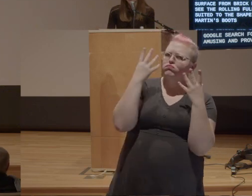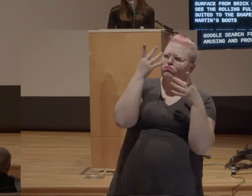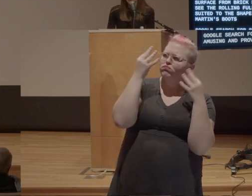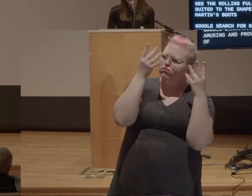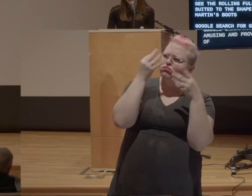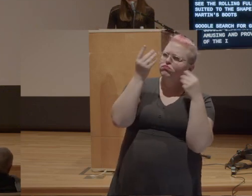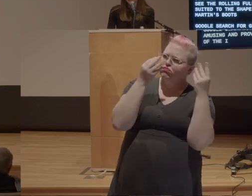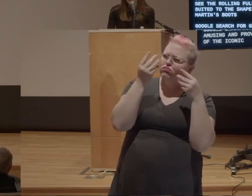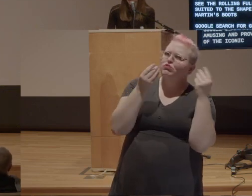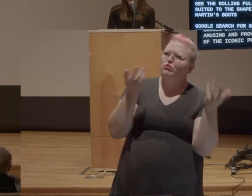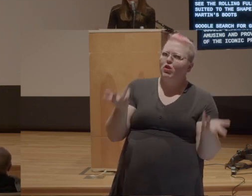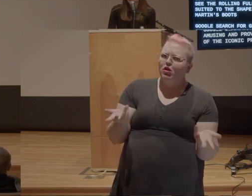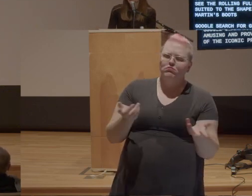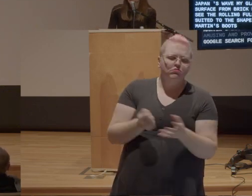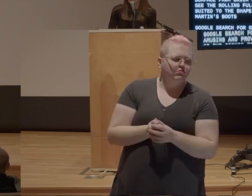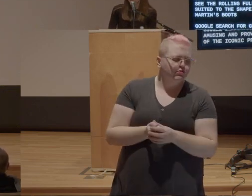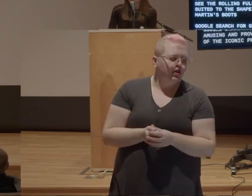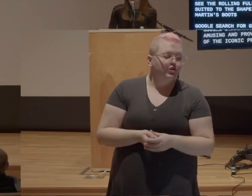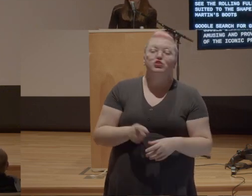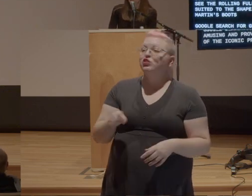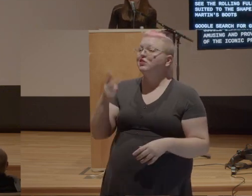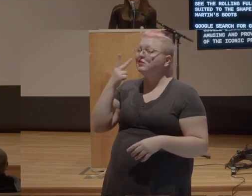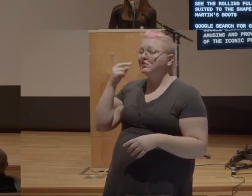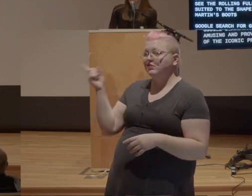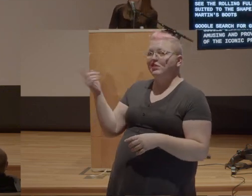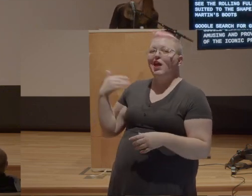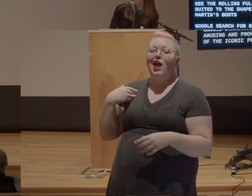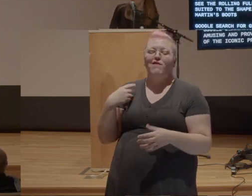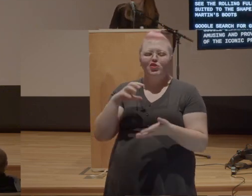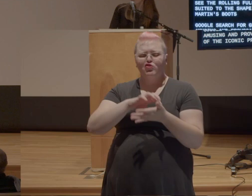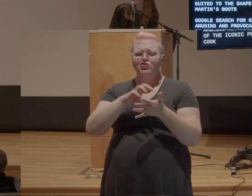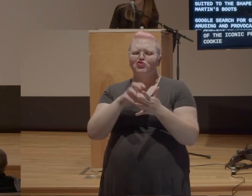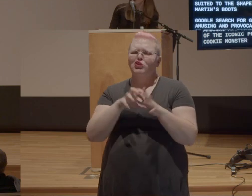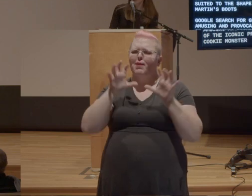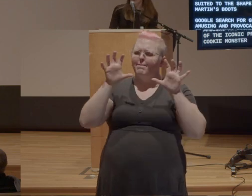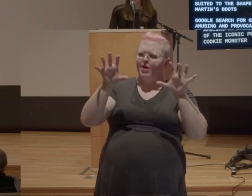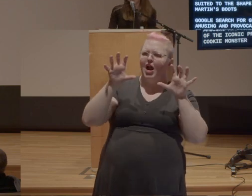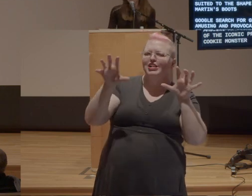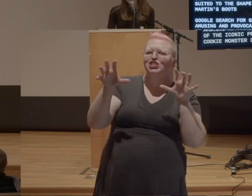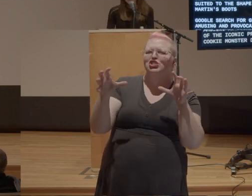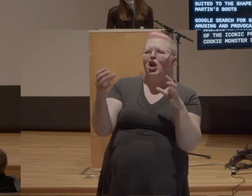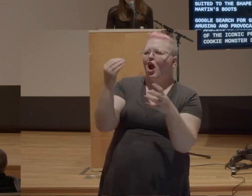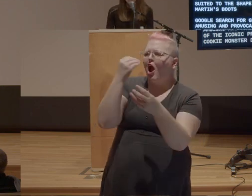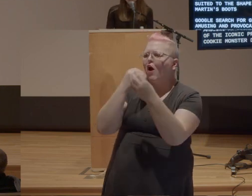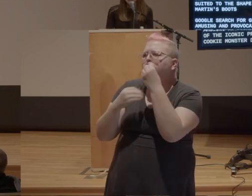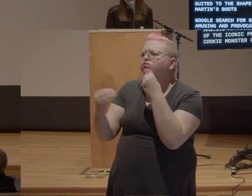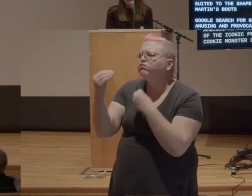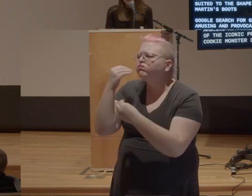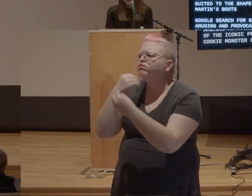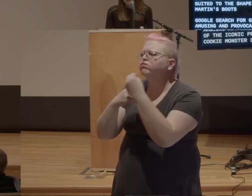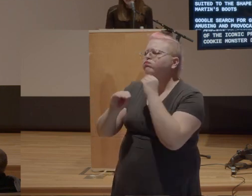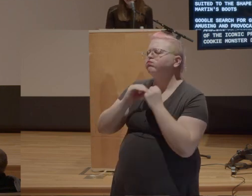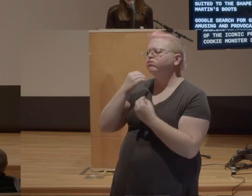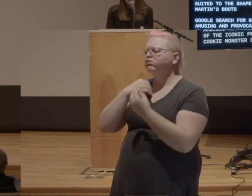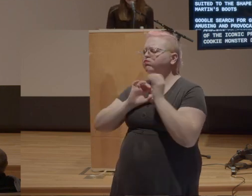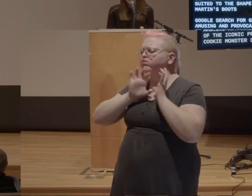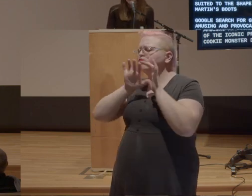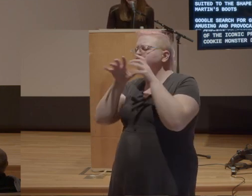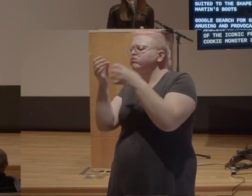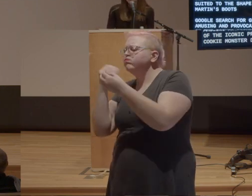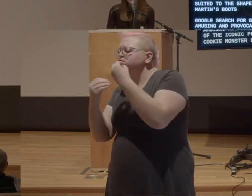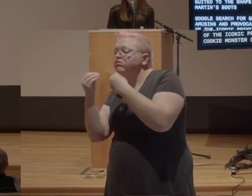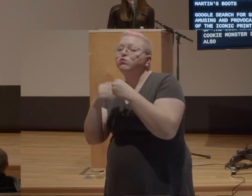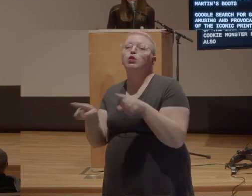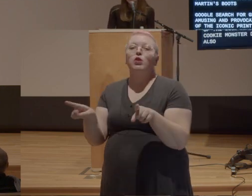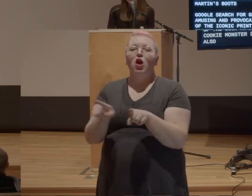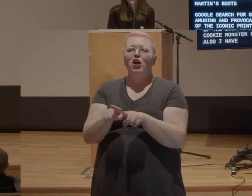the iconic print. So as you can see, we have the Cookie Monster devouring his namesake snack, and then also